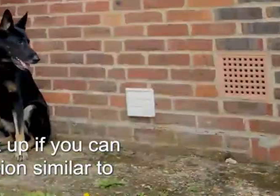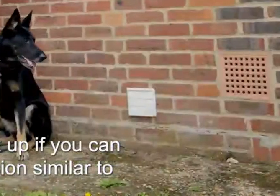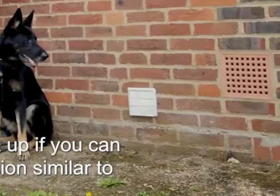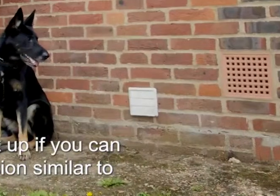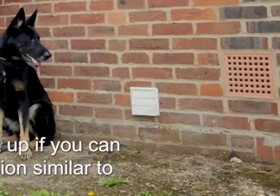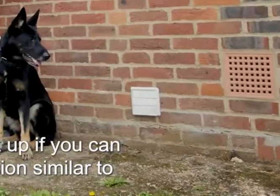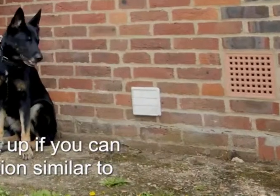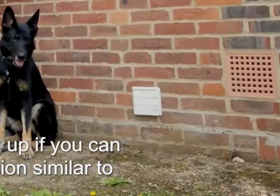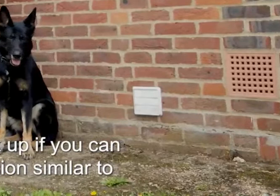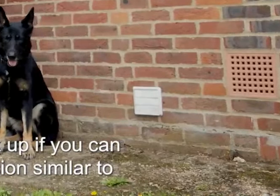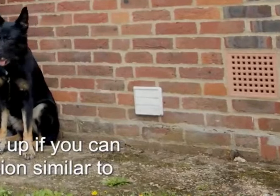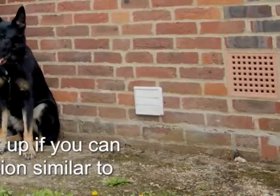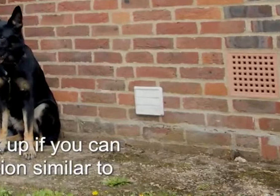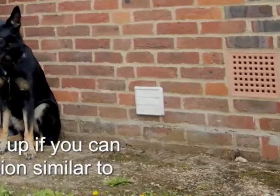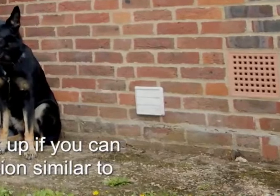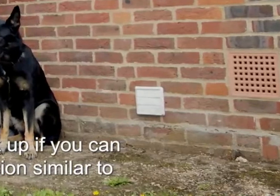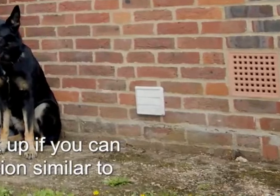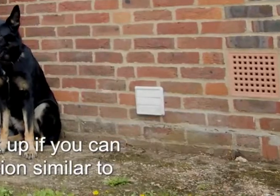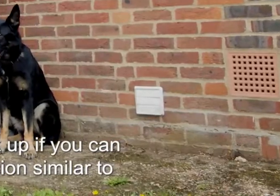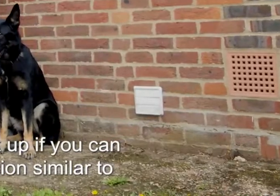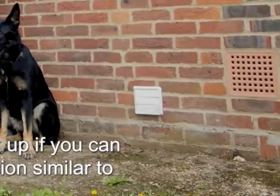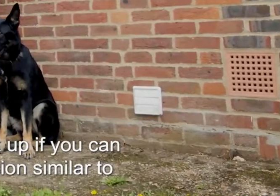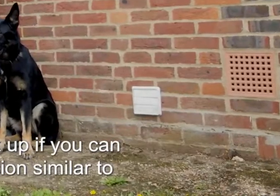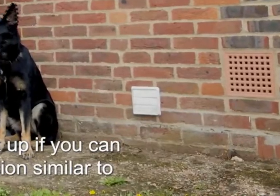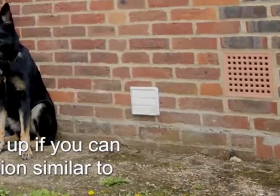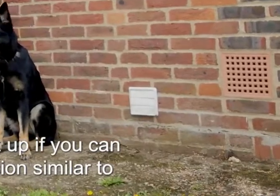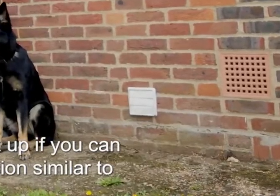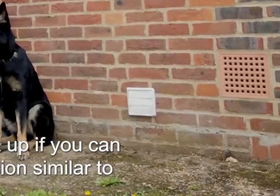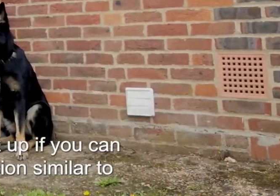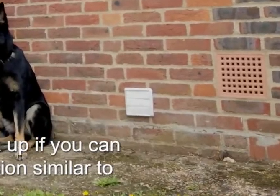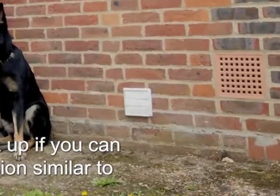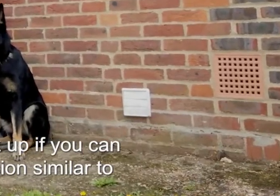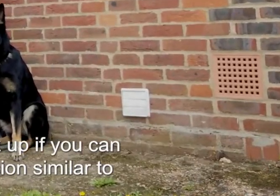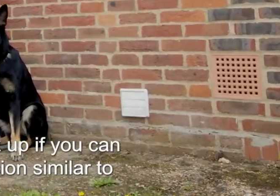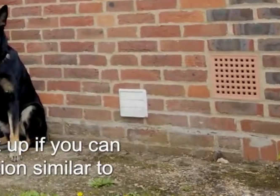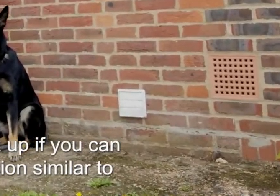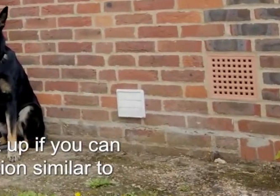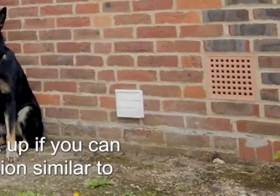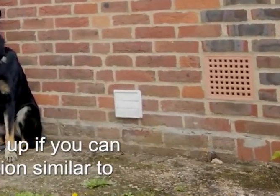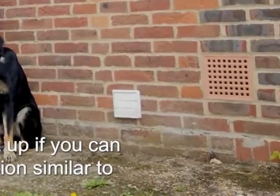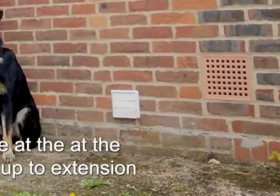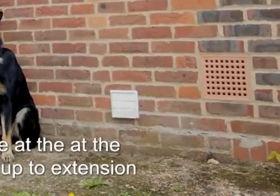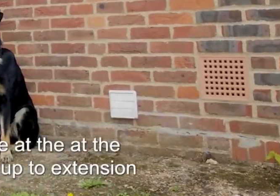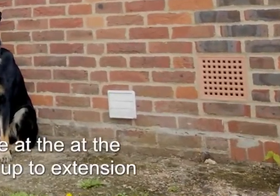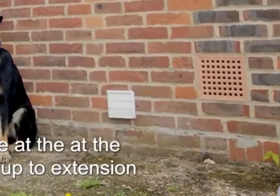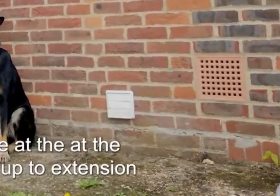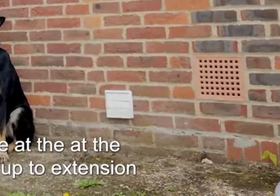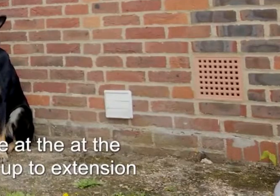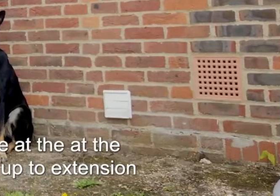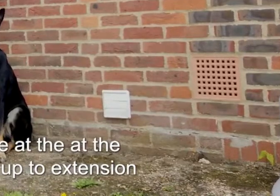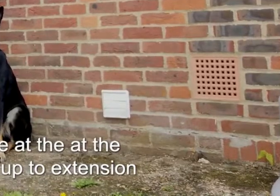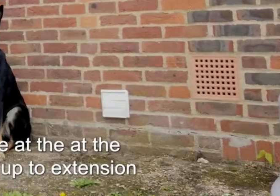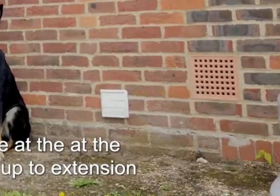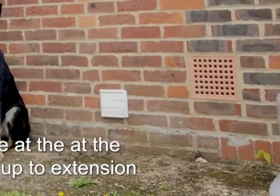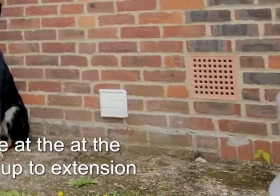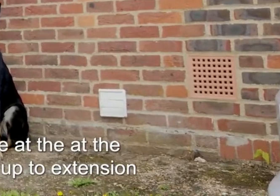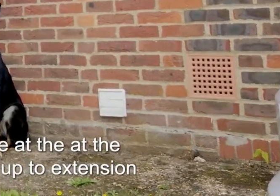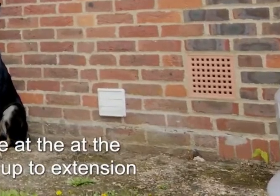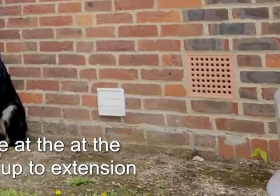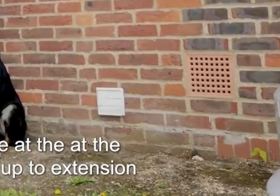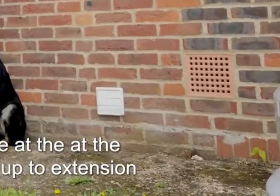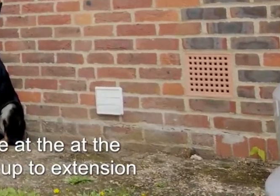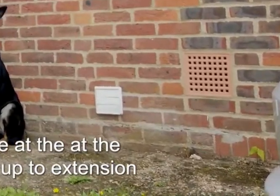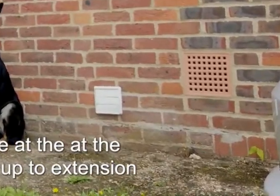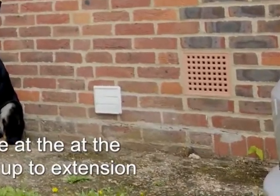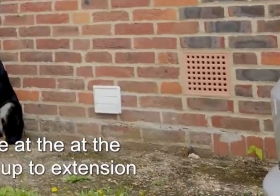her back up, if you can imagine a single story extension similar to this, with a fence, wooden